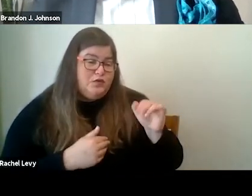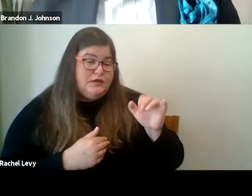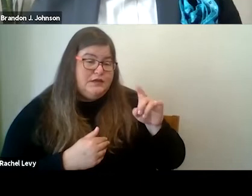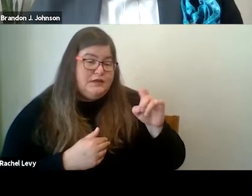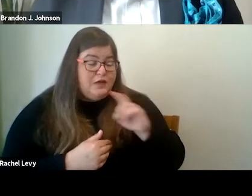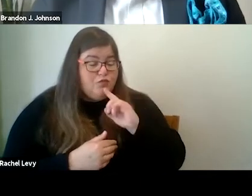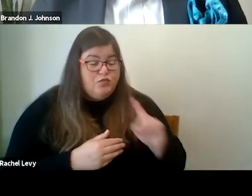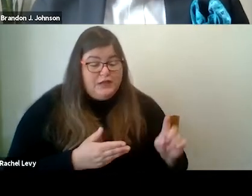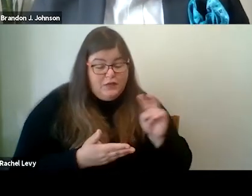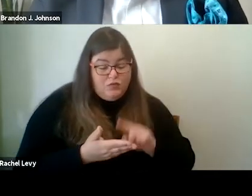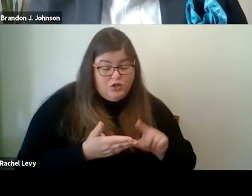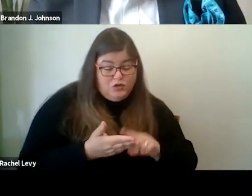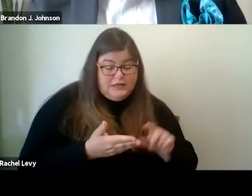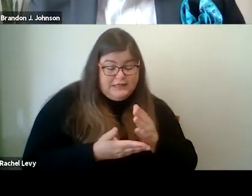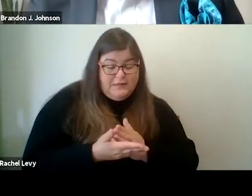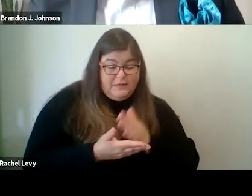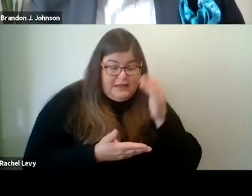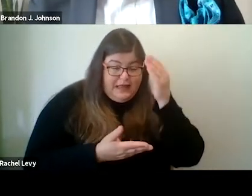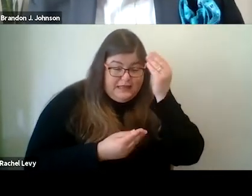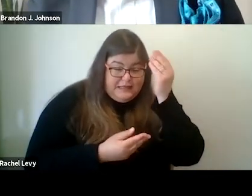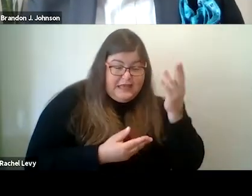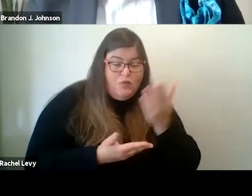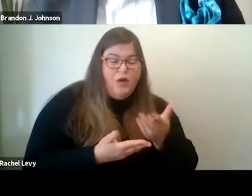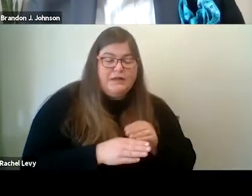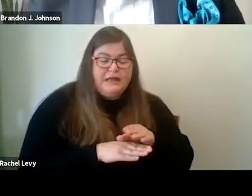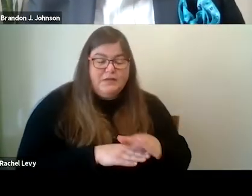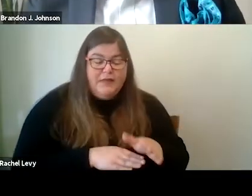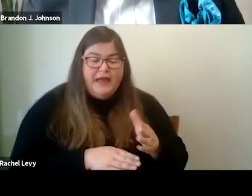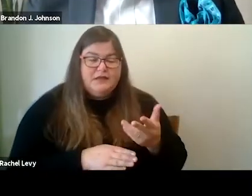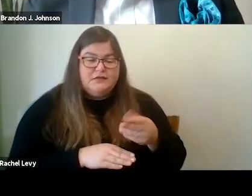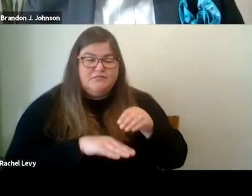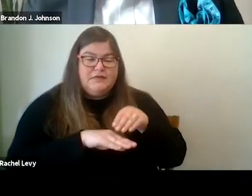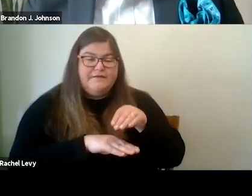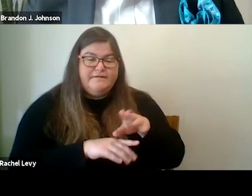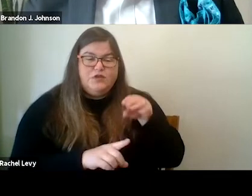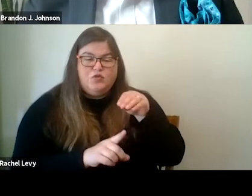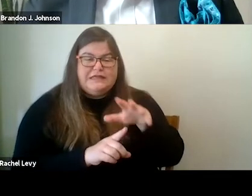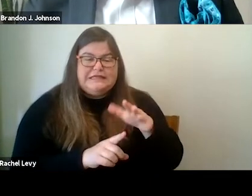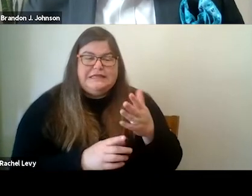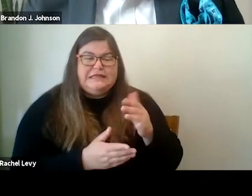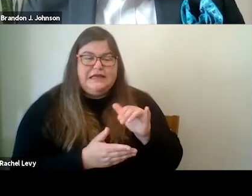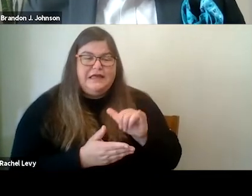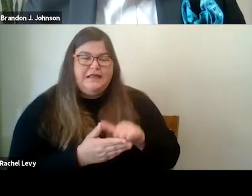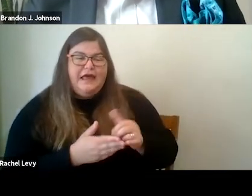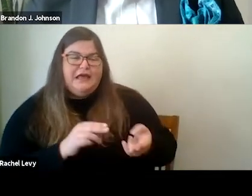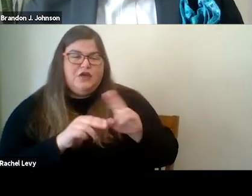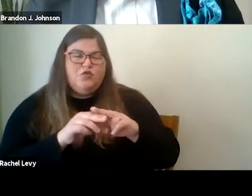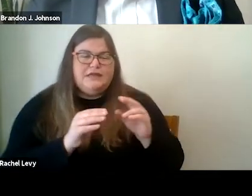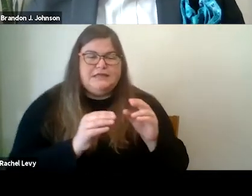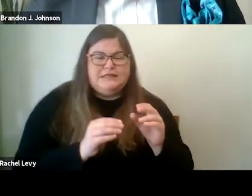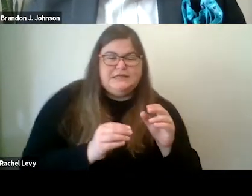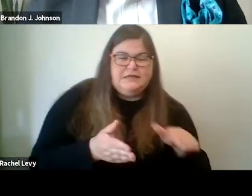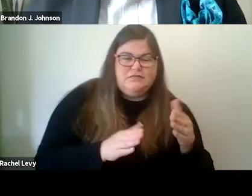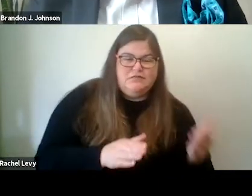data, what was impacting and influencing these increases in suicide rates among African-American youth,